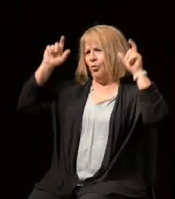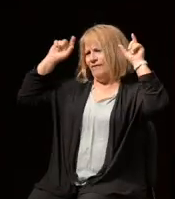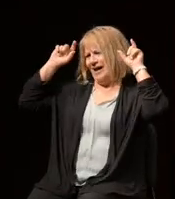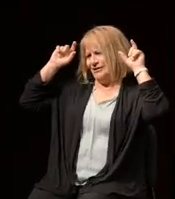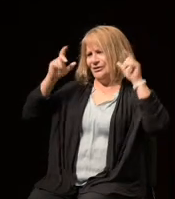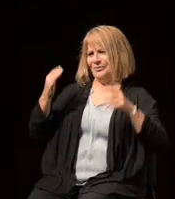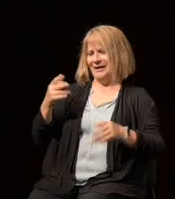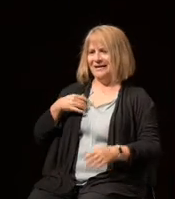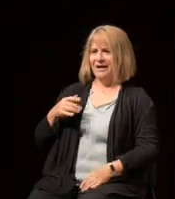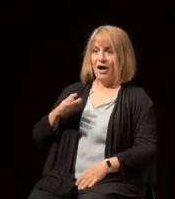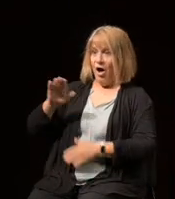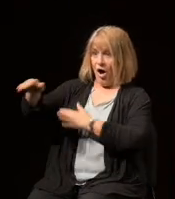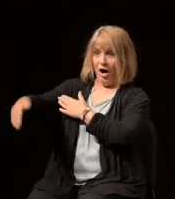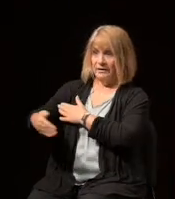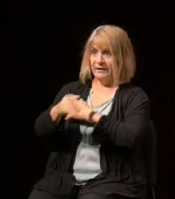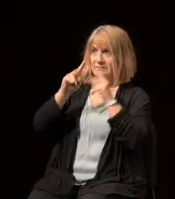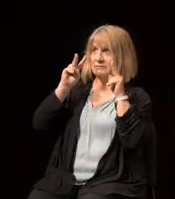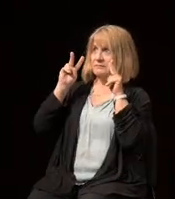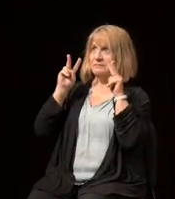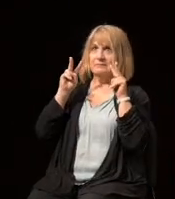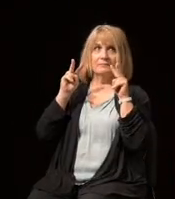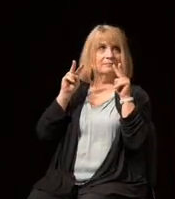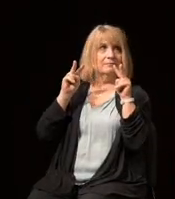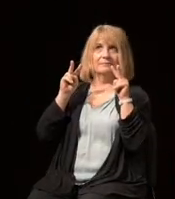All night long I was wide awake.